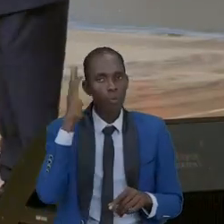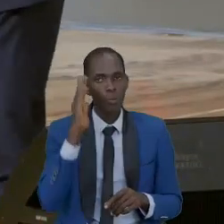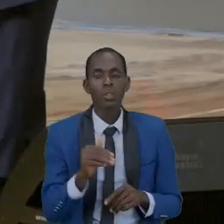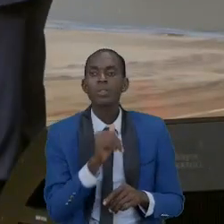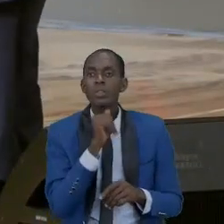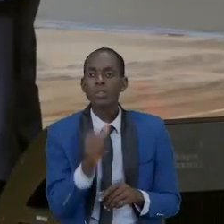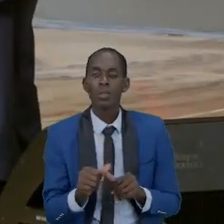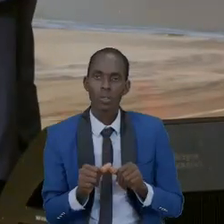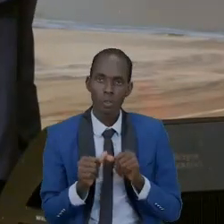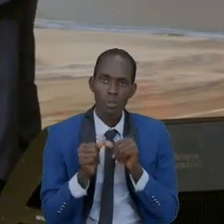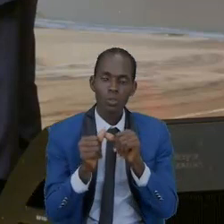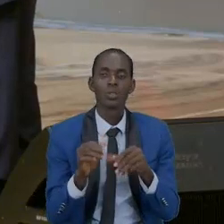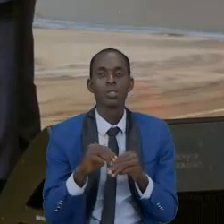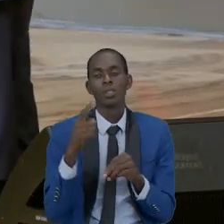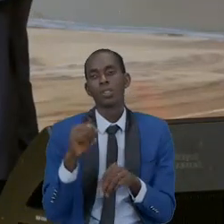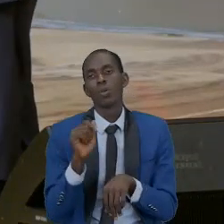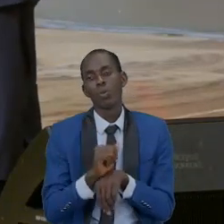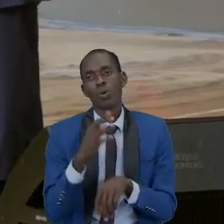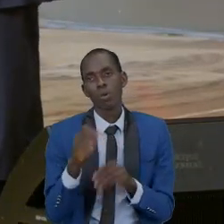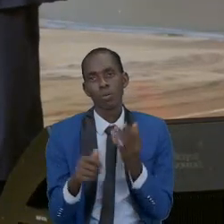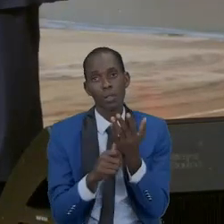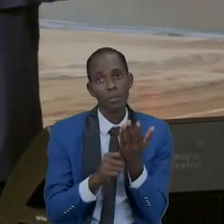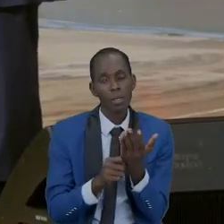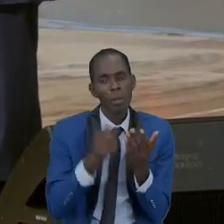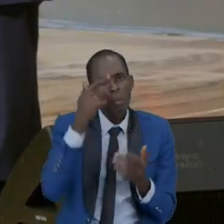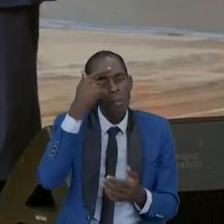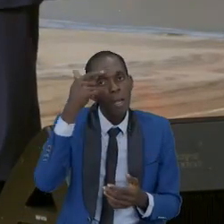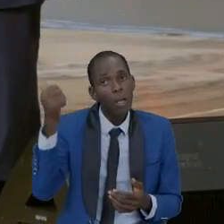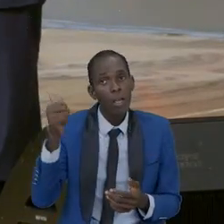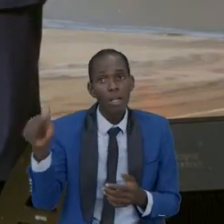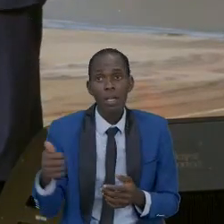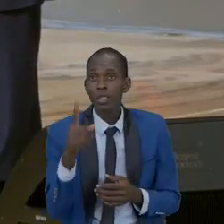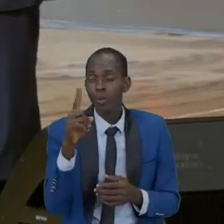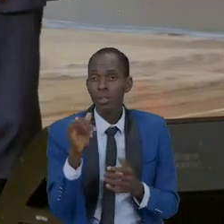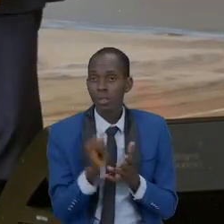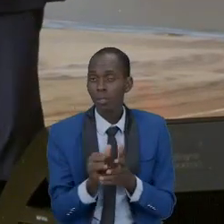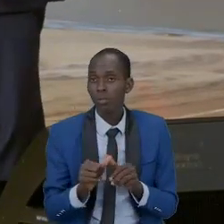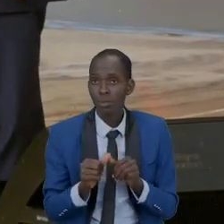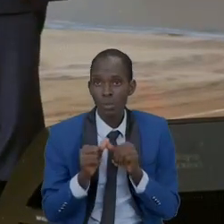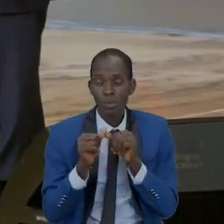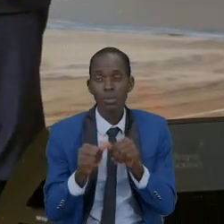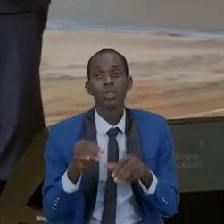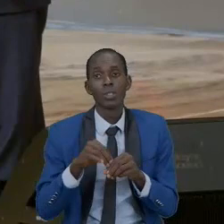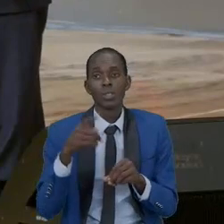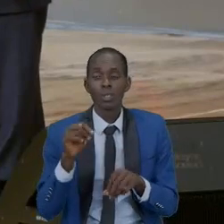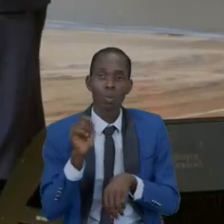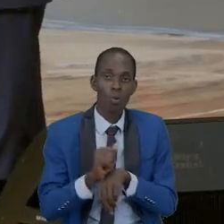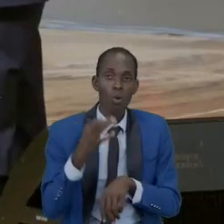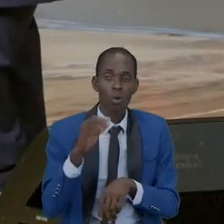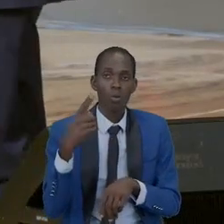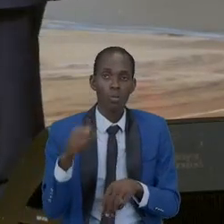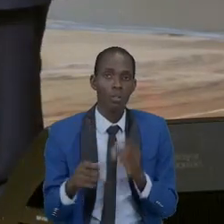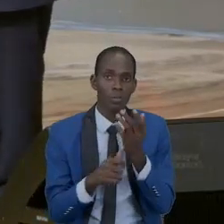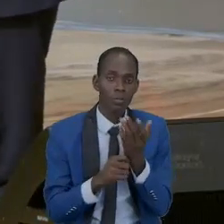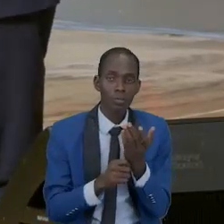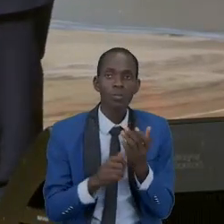the works of the flesh, because anyone indulging in the works of the flesh